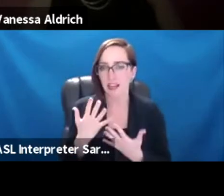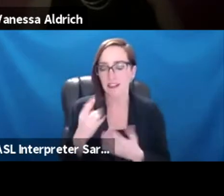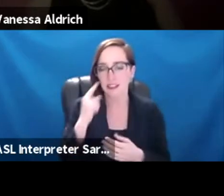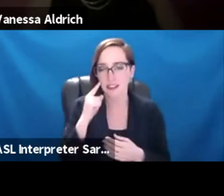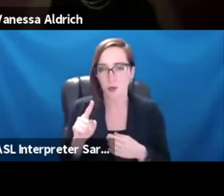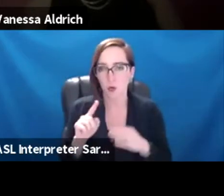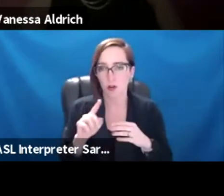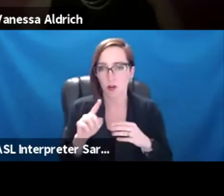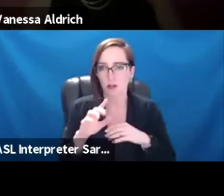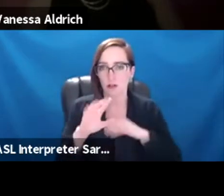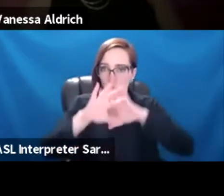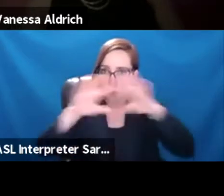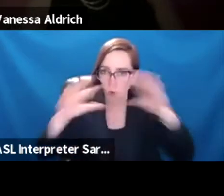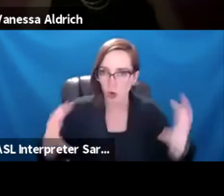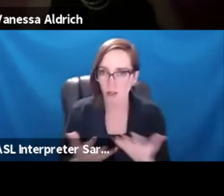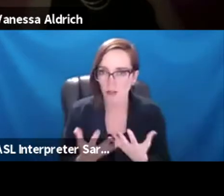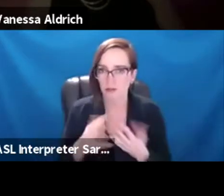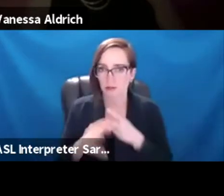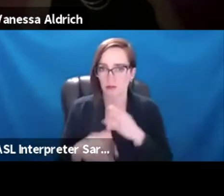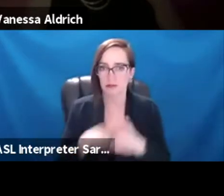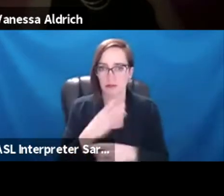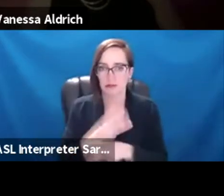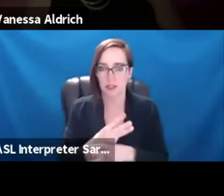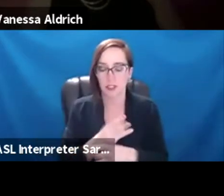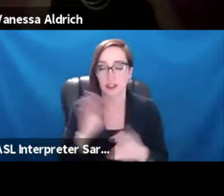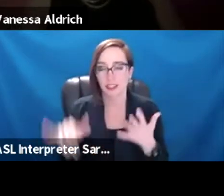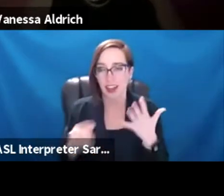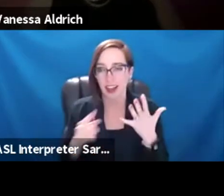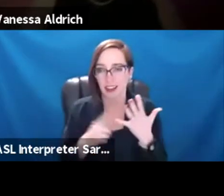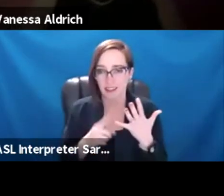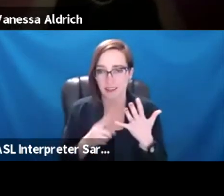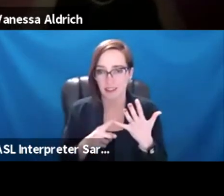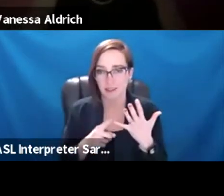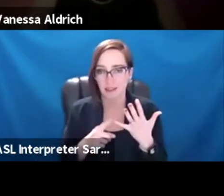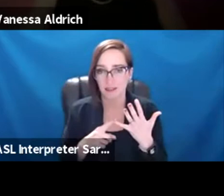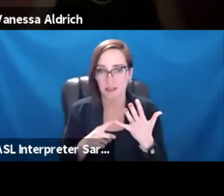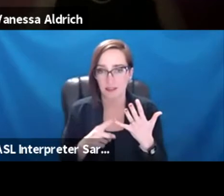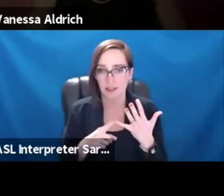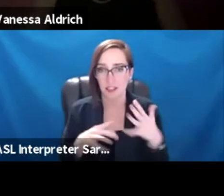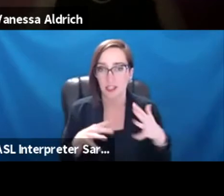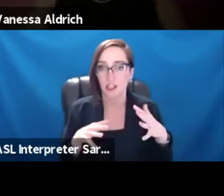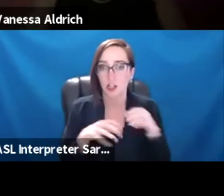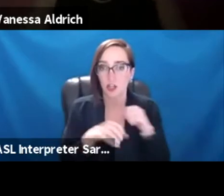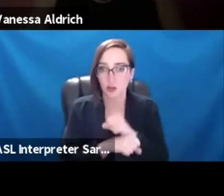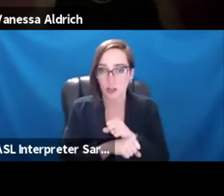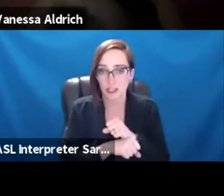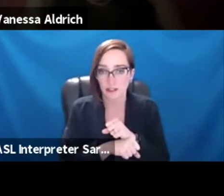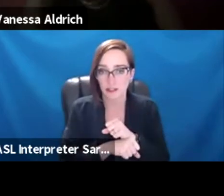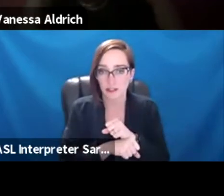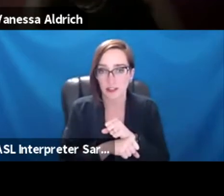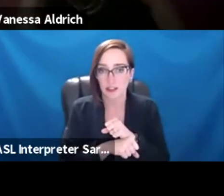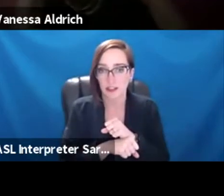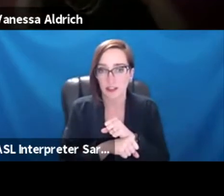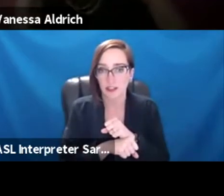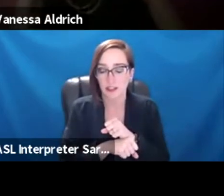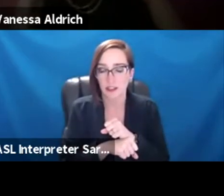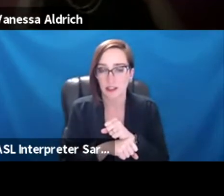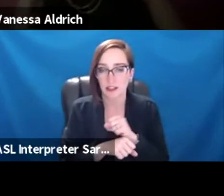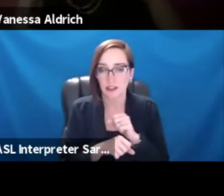world. This is the grieving that looks at huge